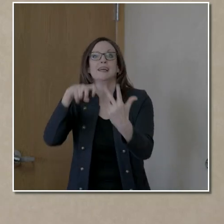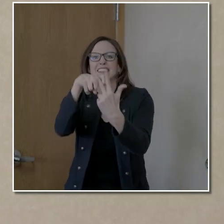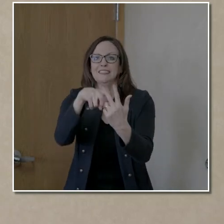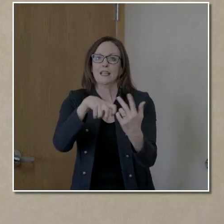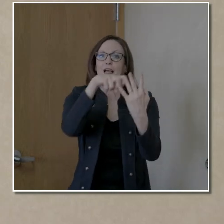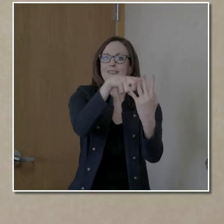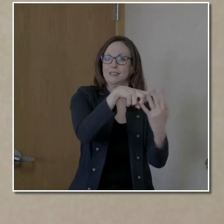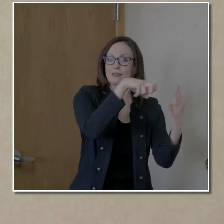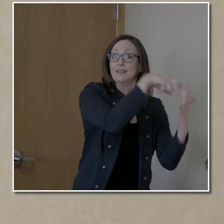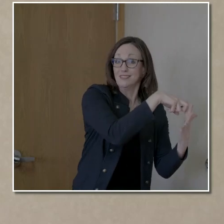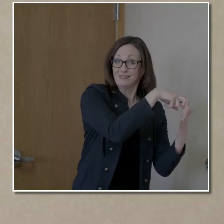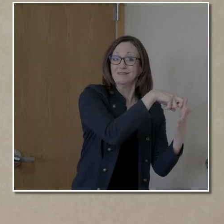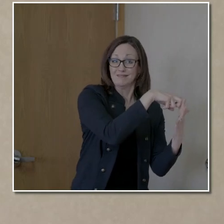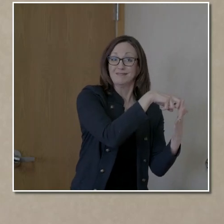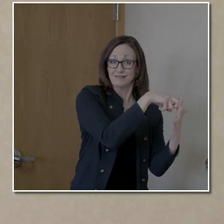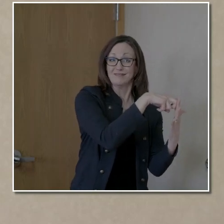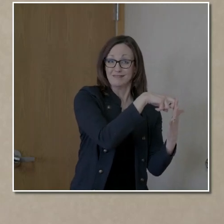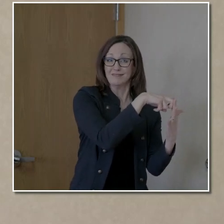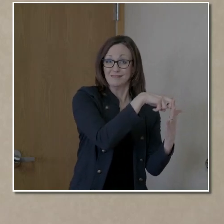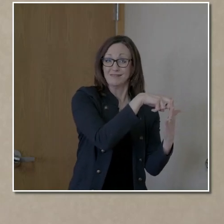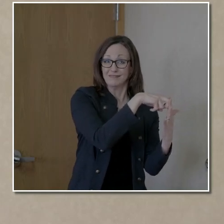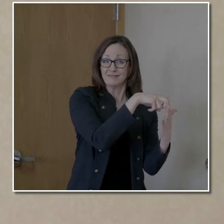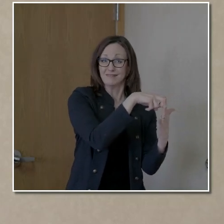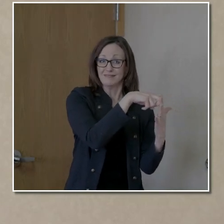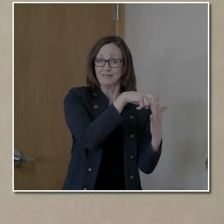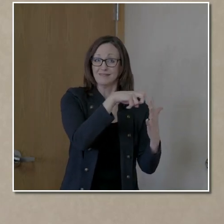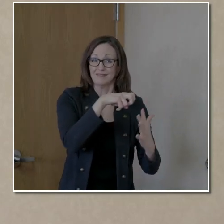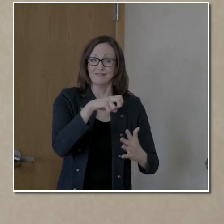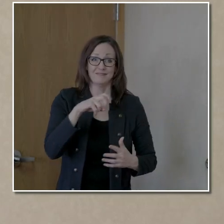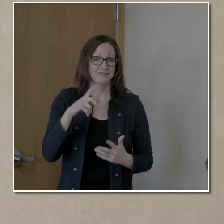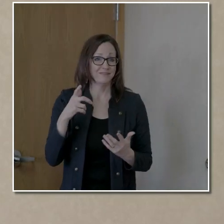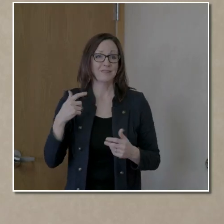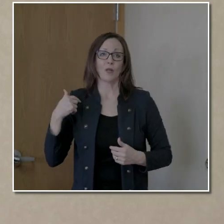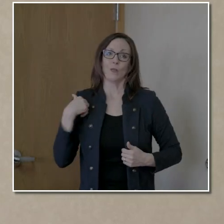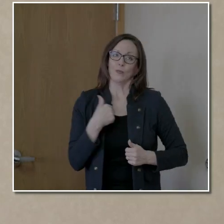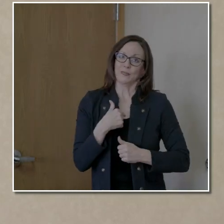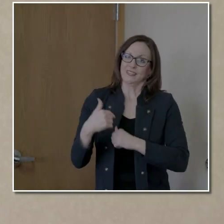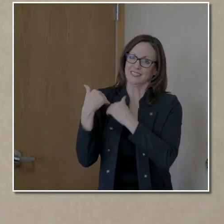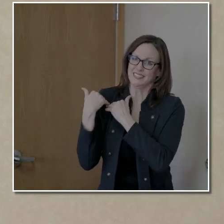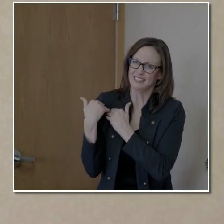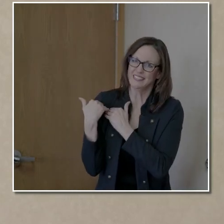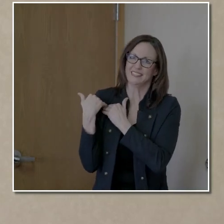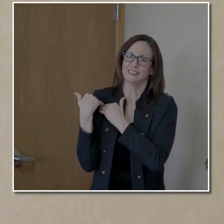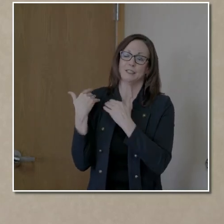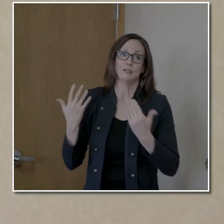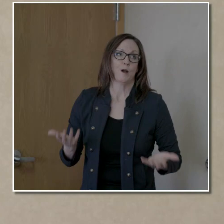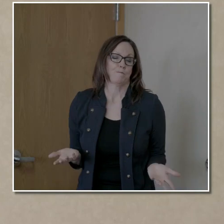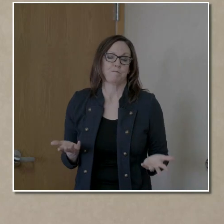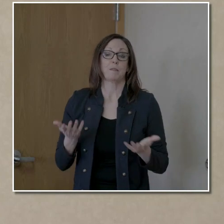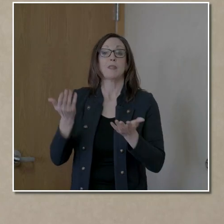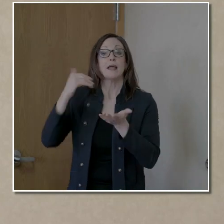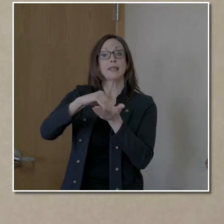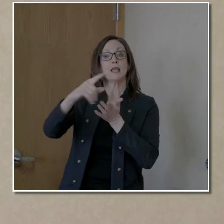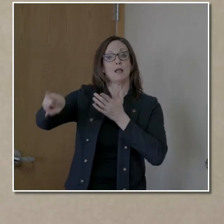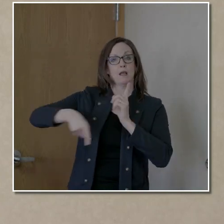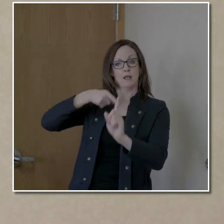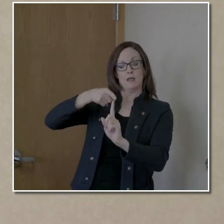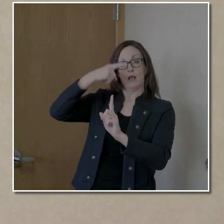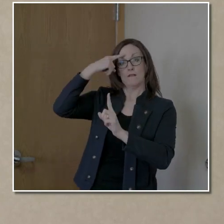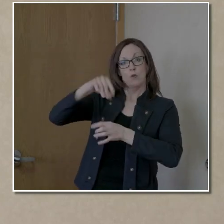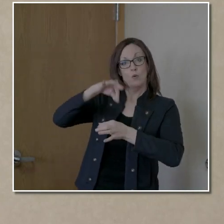the polls because they are all people who could have had exposure in other places. And so we